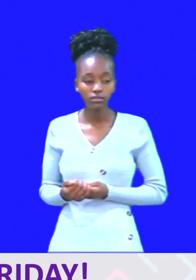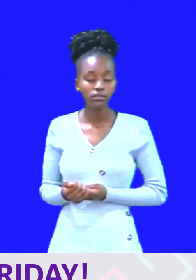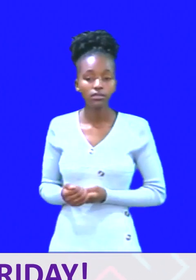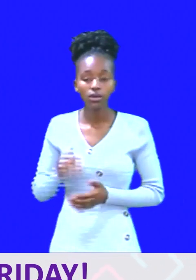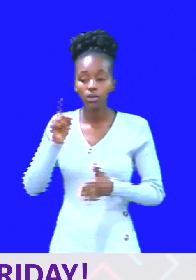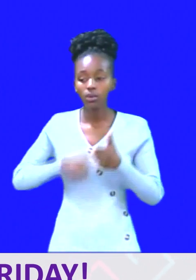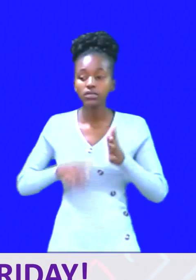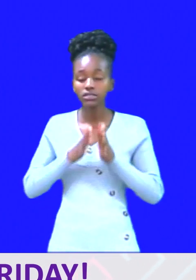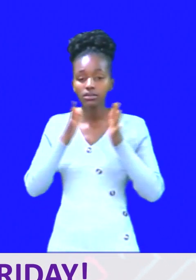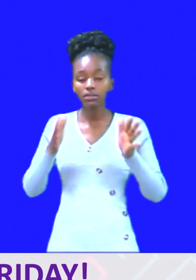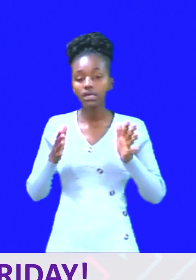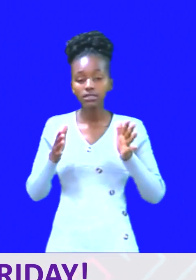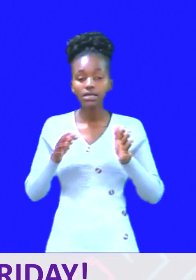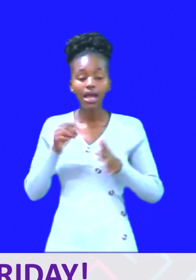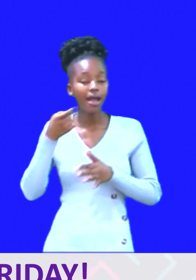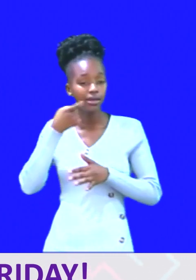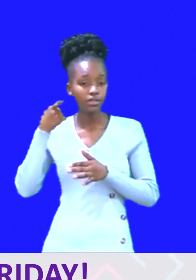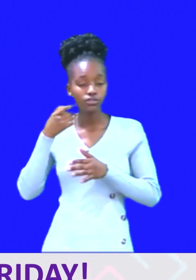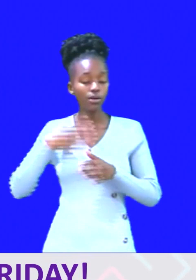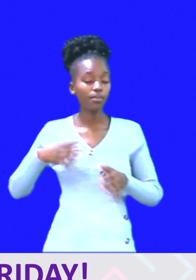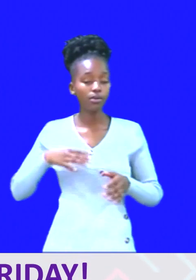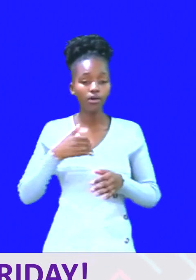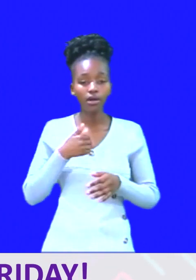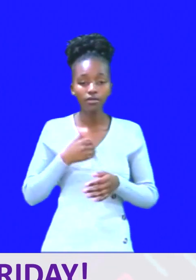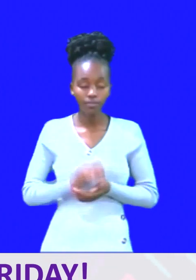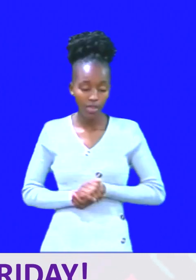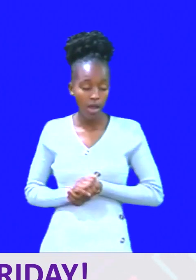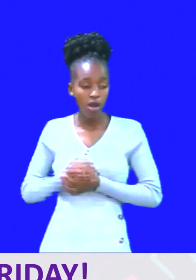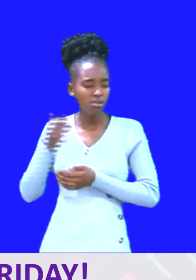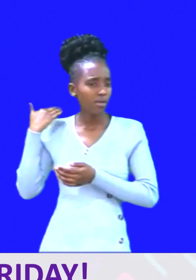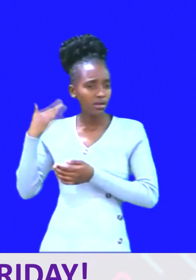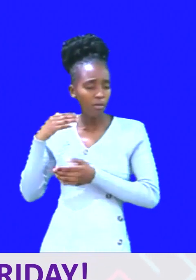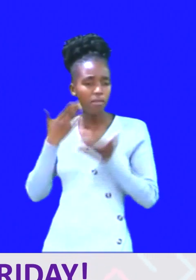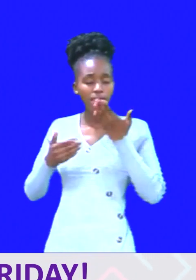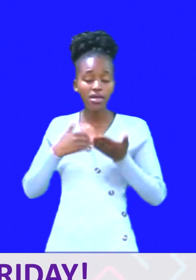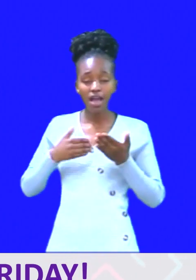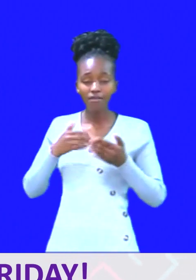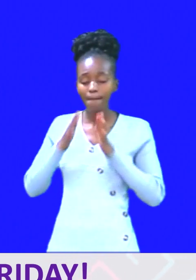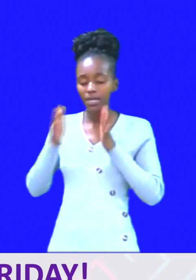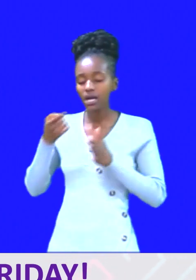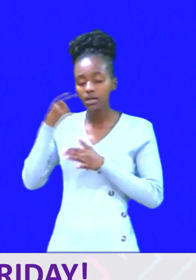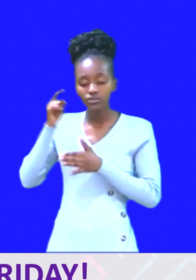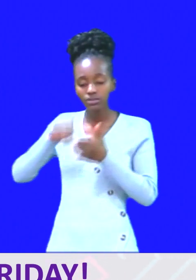the biggest addiction you once had? What is your biggest addiction right now?